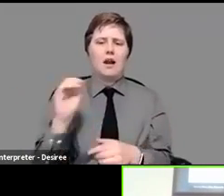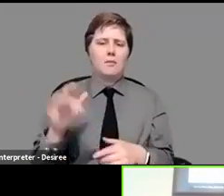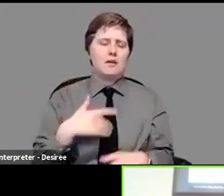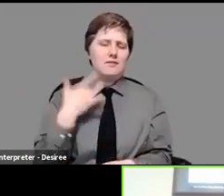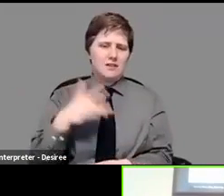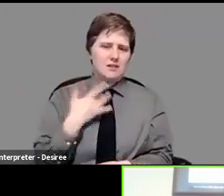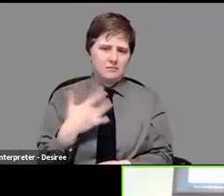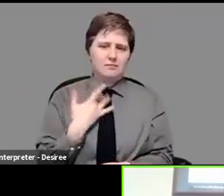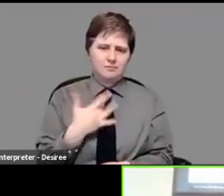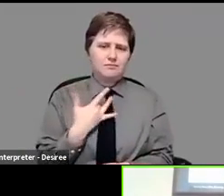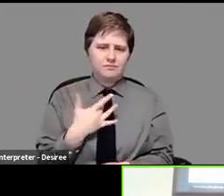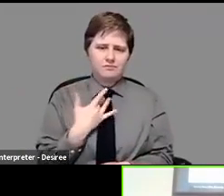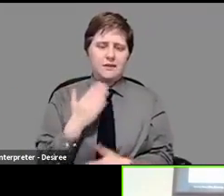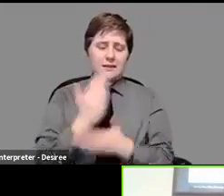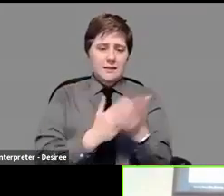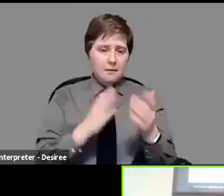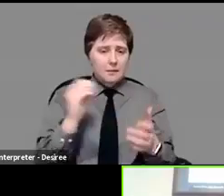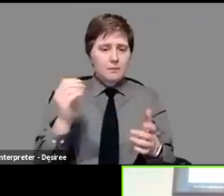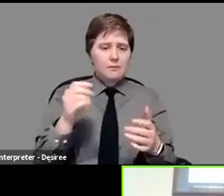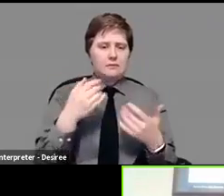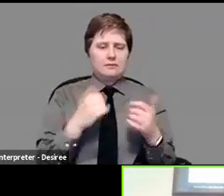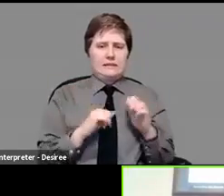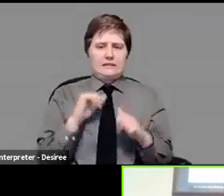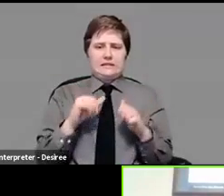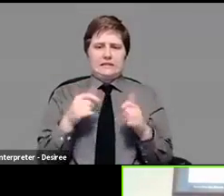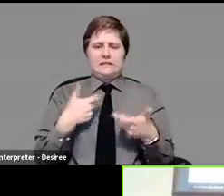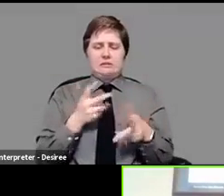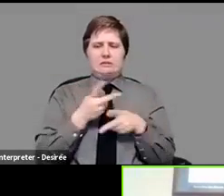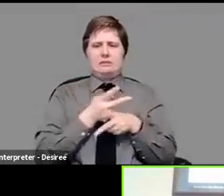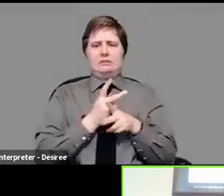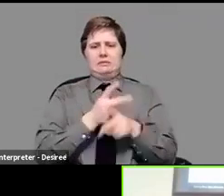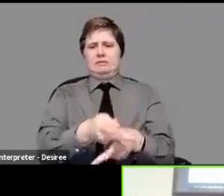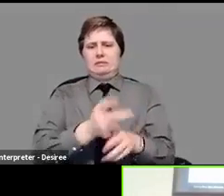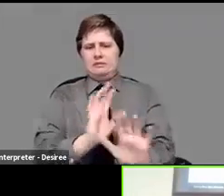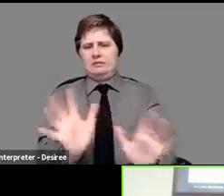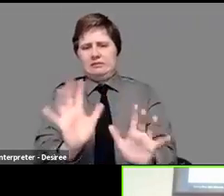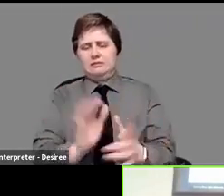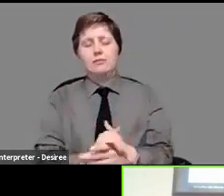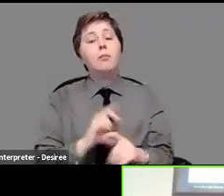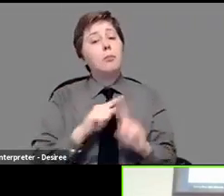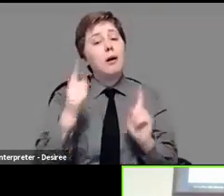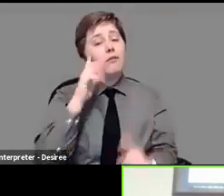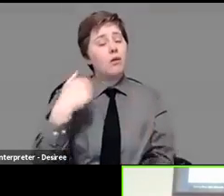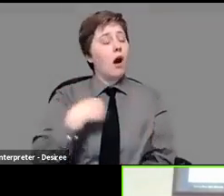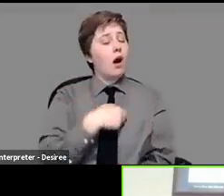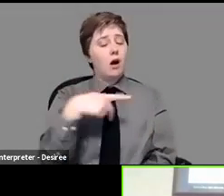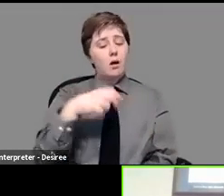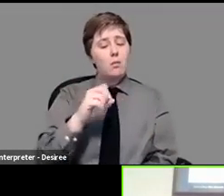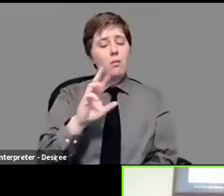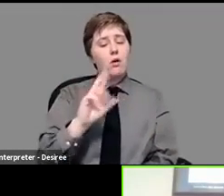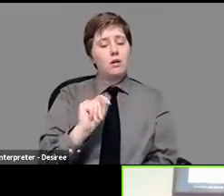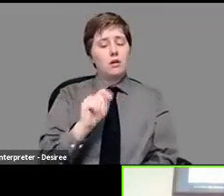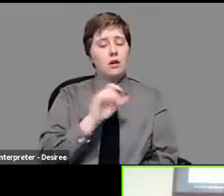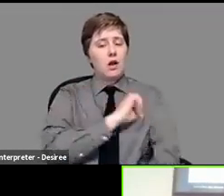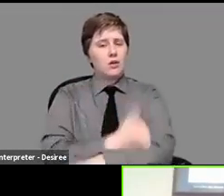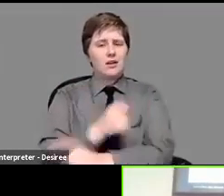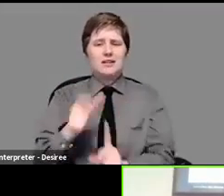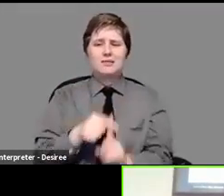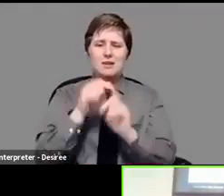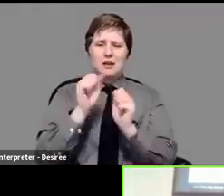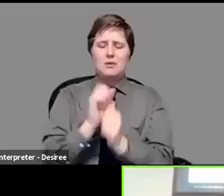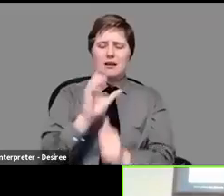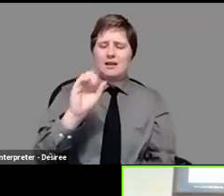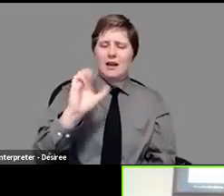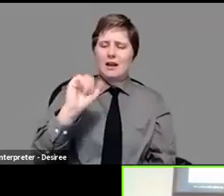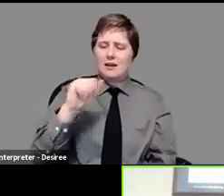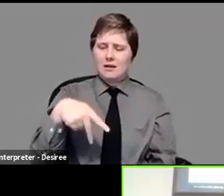through. And some institutions probably were hesitant to lend at that time. But in terms of the Port Authority, especially with our DCAP program and